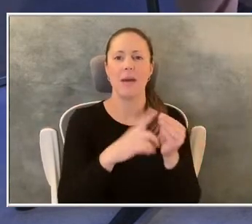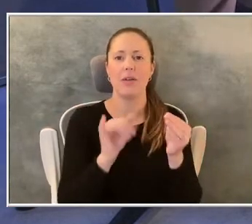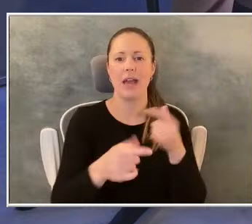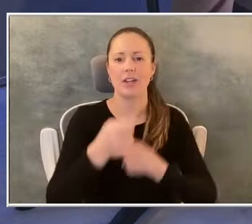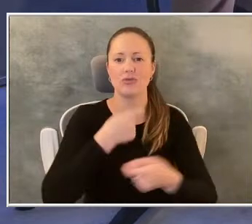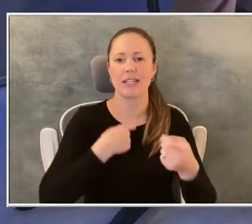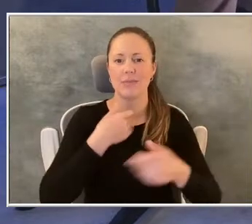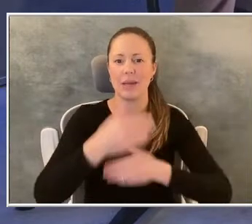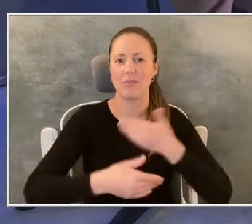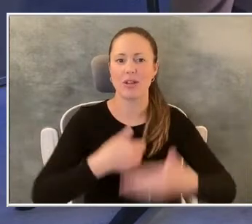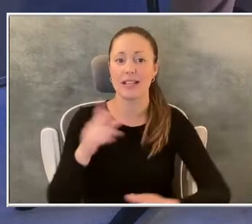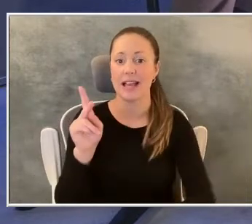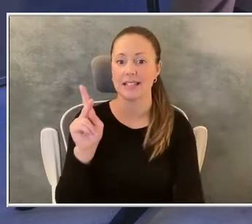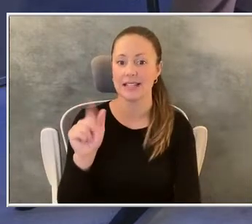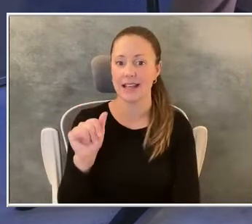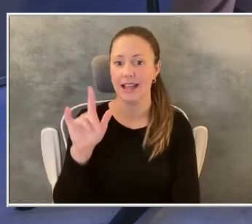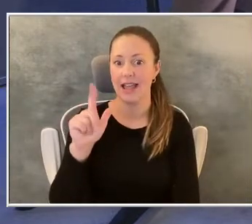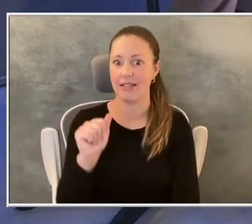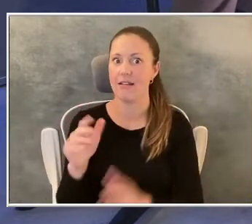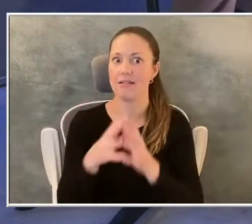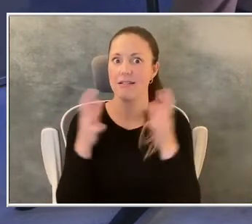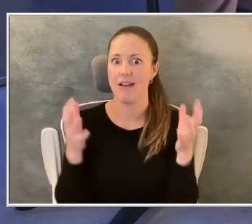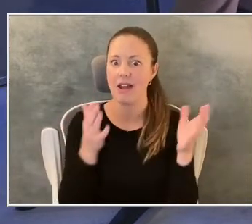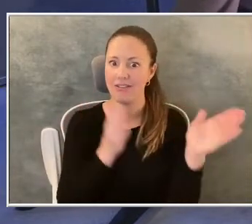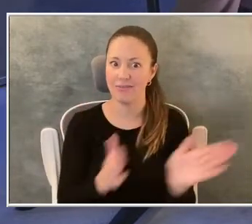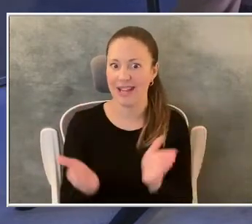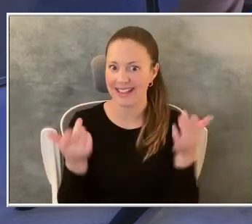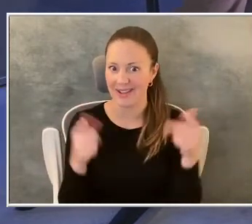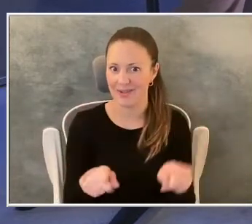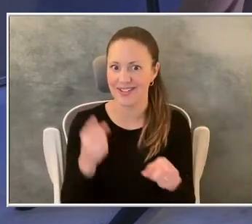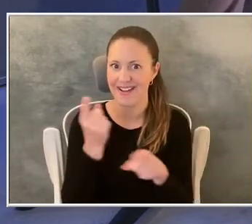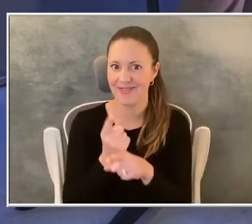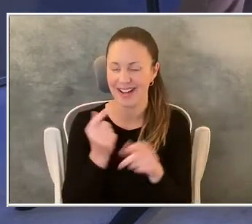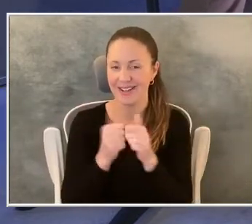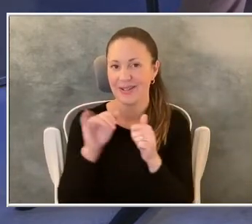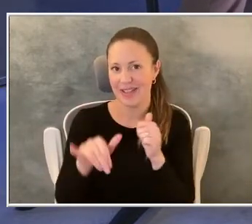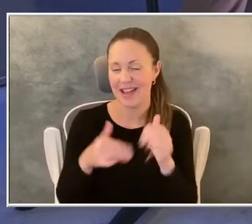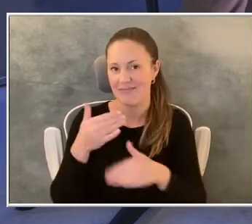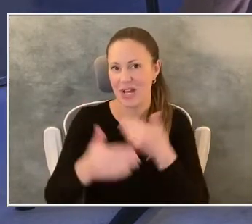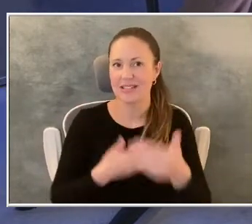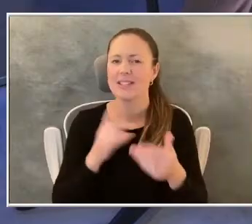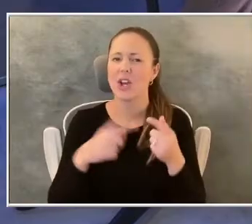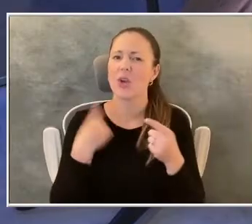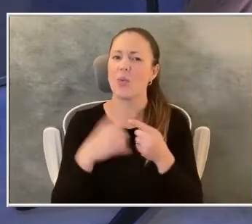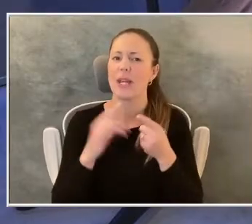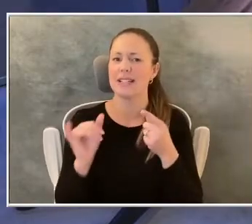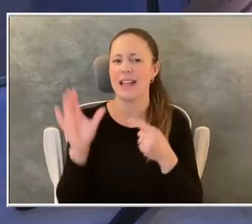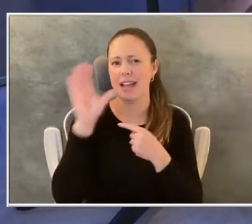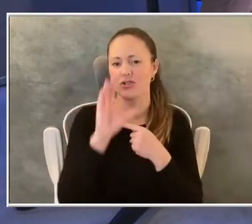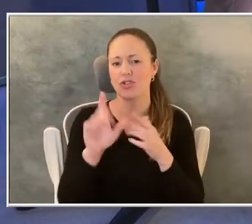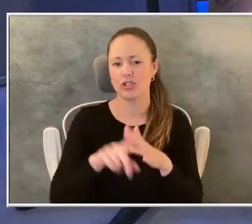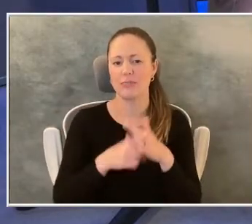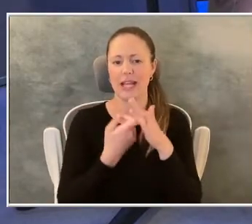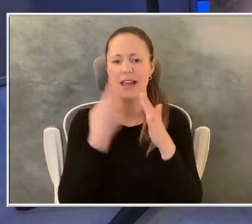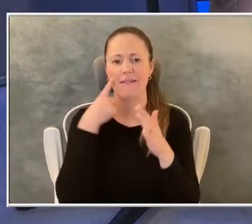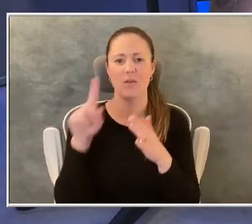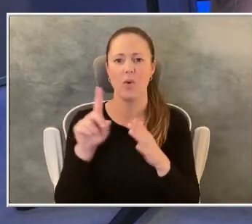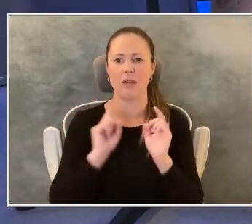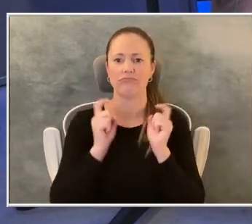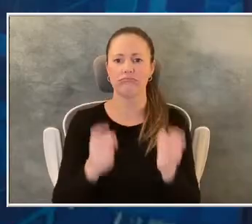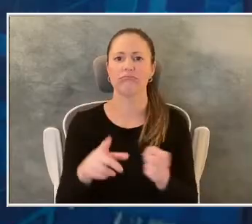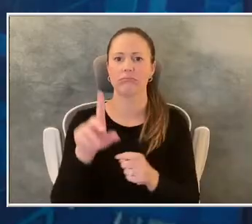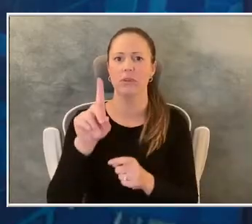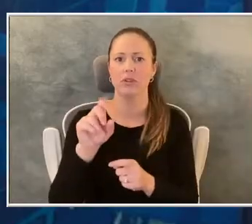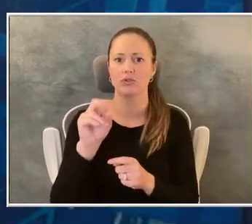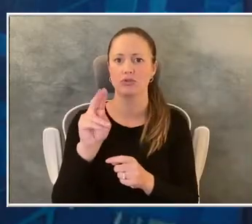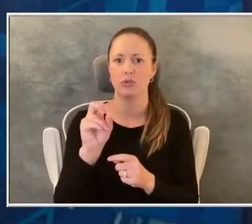you in here. A lot of planning that goes on when it comes to this. When does the search begin for a donor? As soon as the